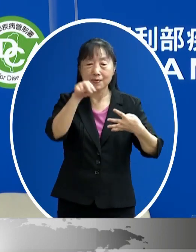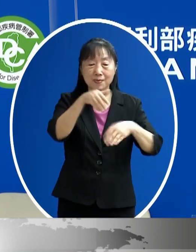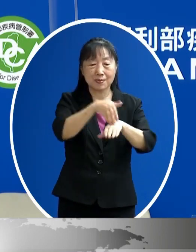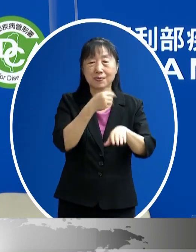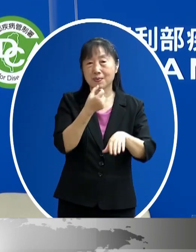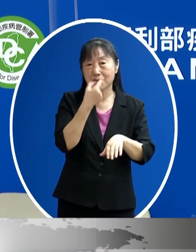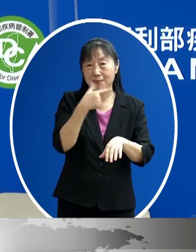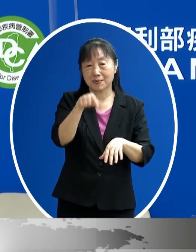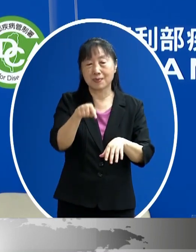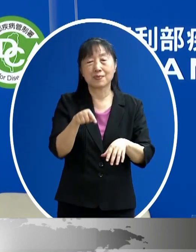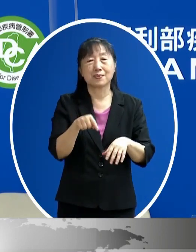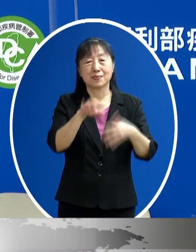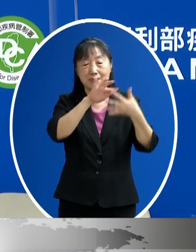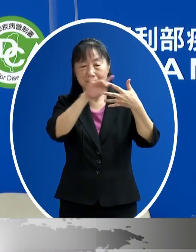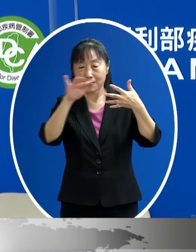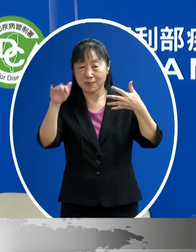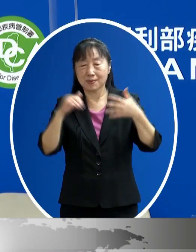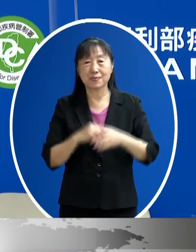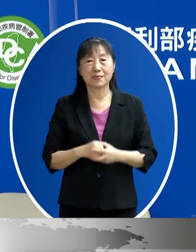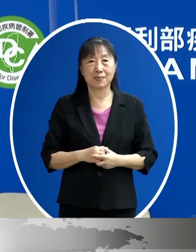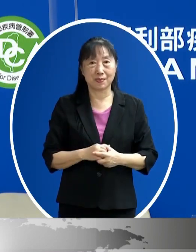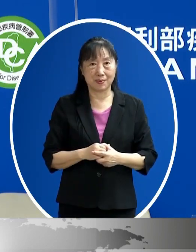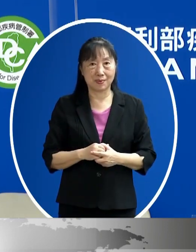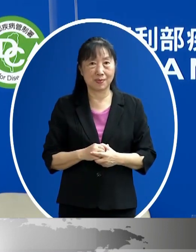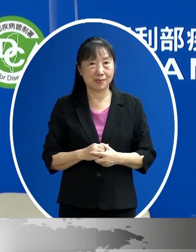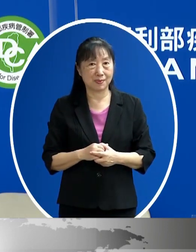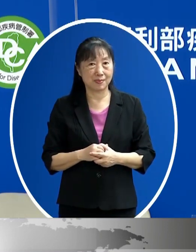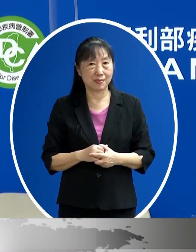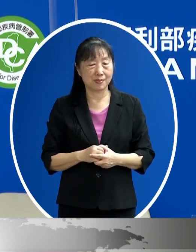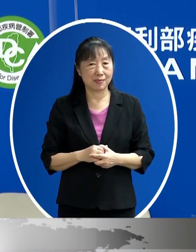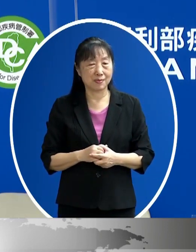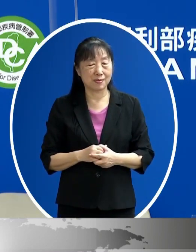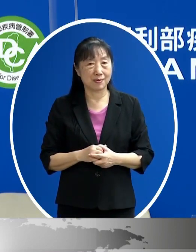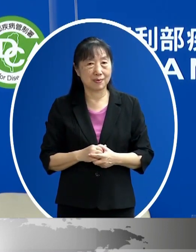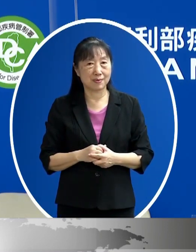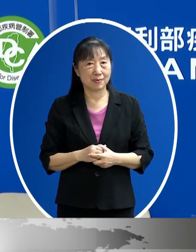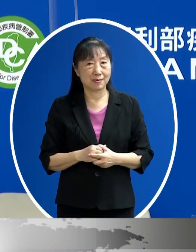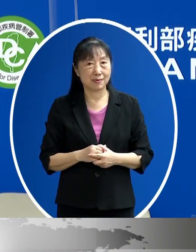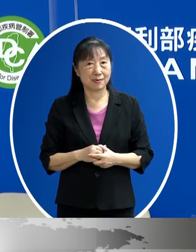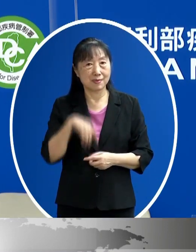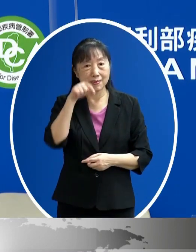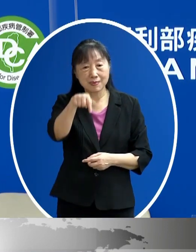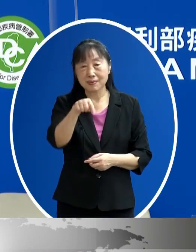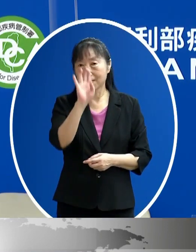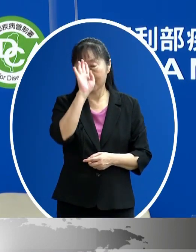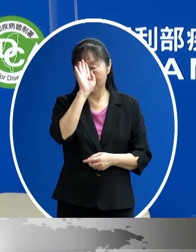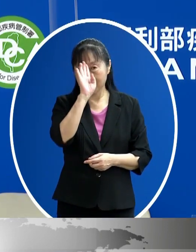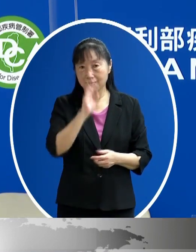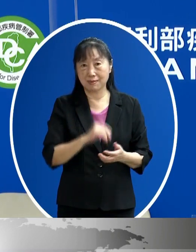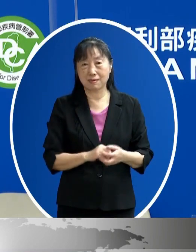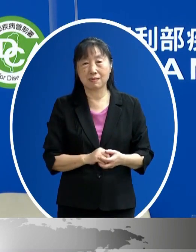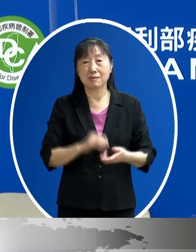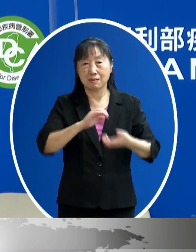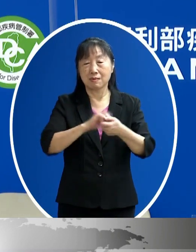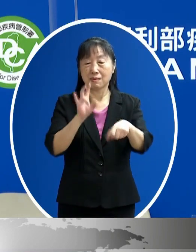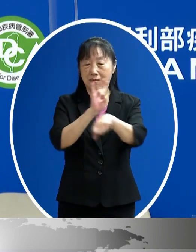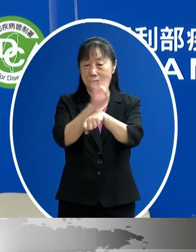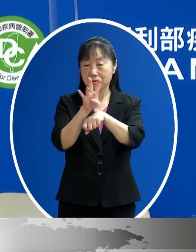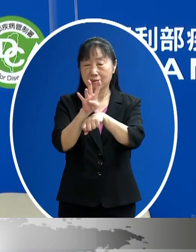2 notifiable infectious disease. You can all go to the Taiwan CDC's official website to see the list of Class